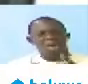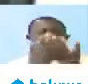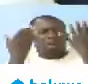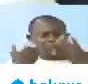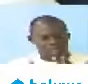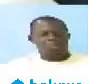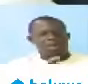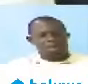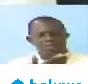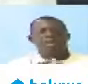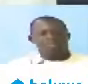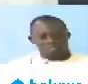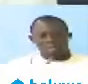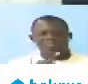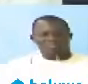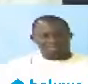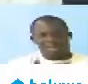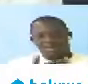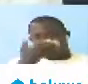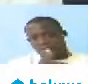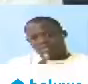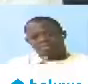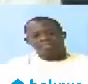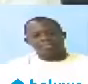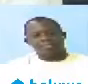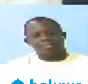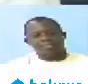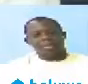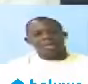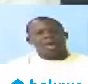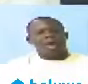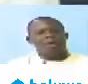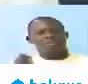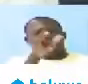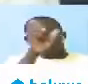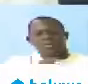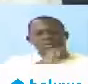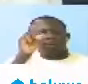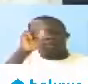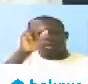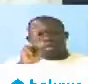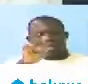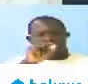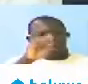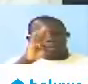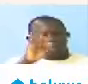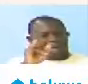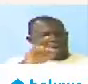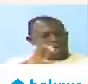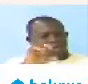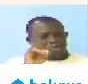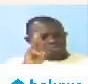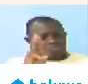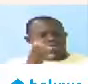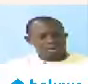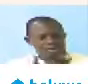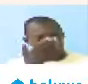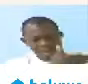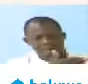Karun inte bejele. I was there. Kabiro dembajang. Kabiro dembajang. Vlay Sonko. Vlay